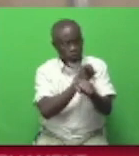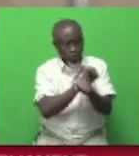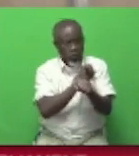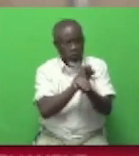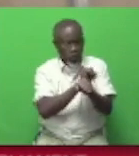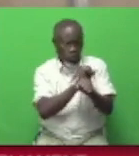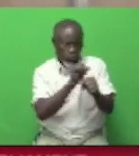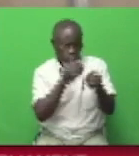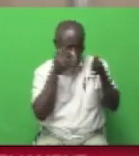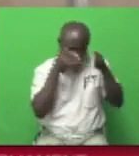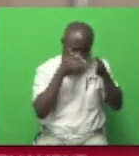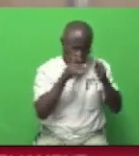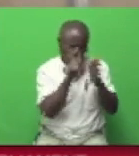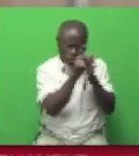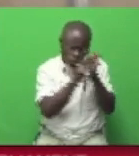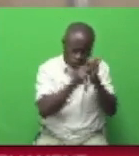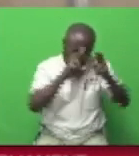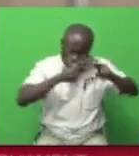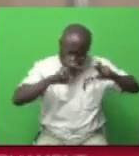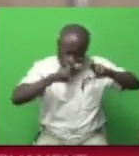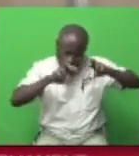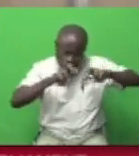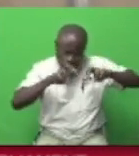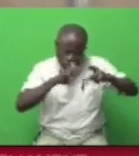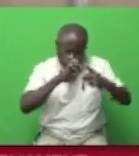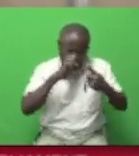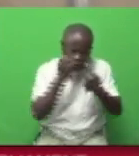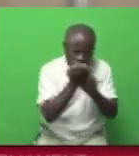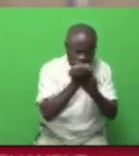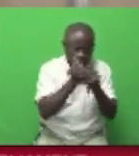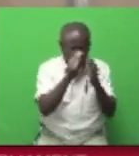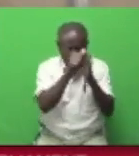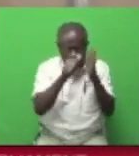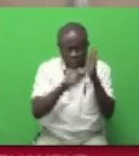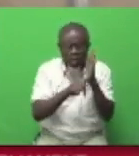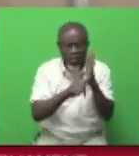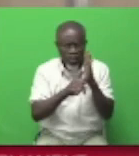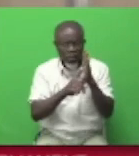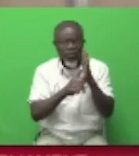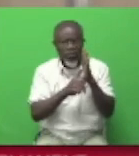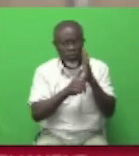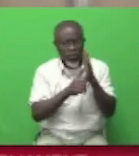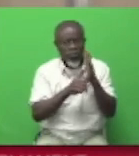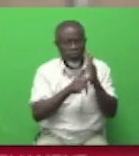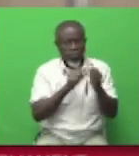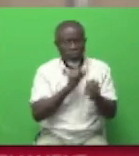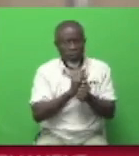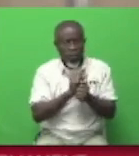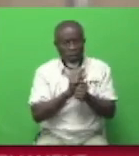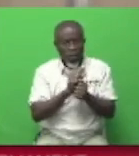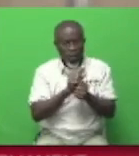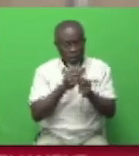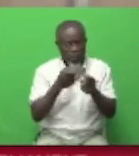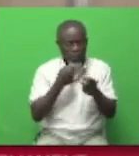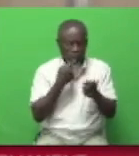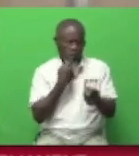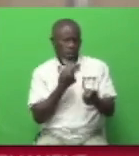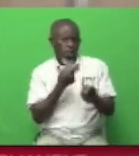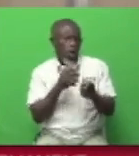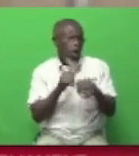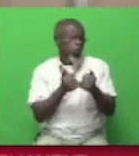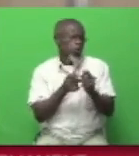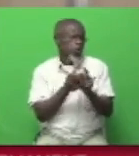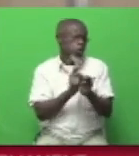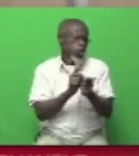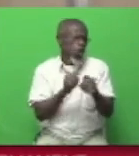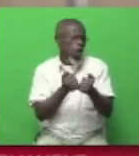law, analyzing the Environmental Management Act, Chapter 3305, and proposing amendments that are in